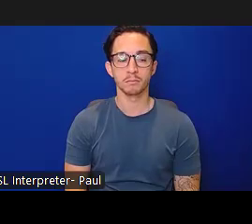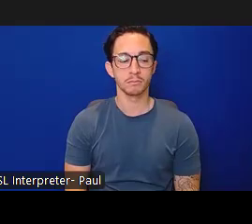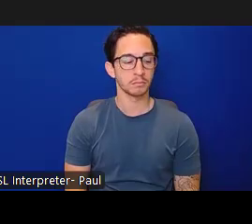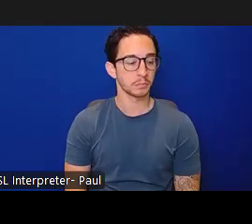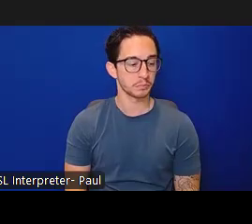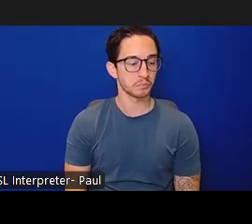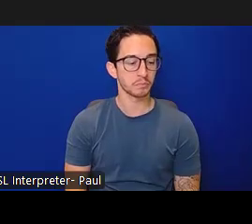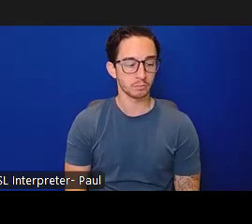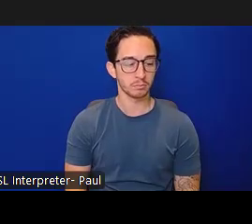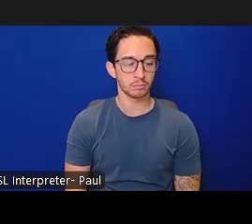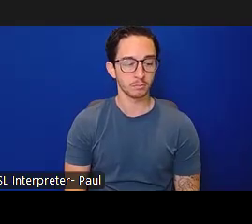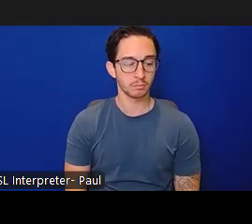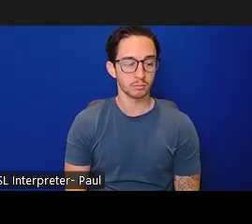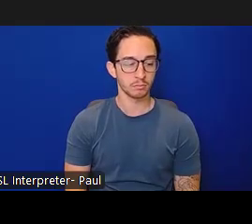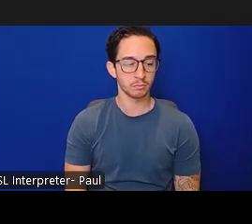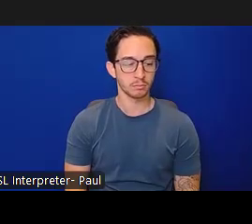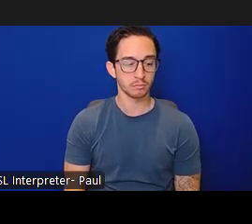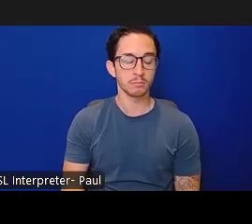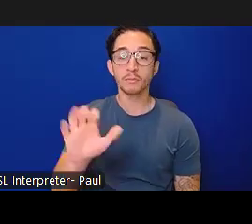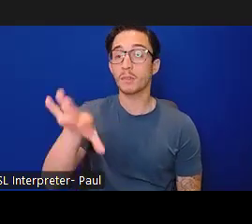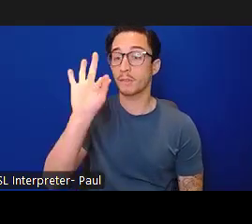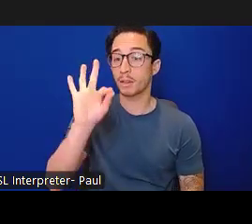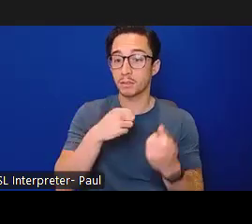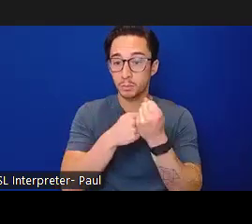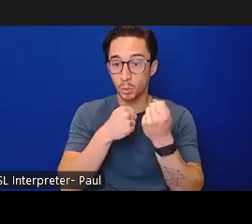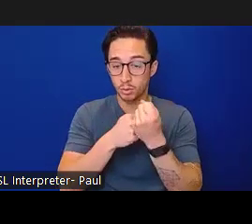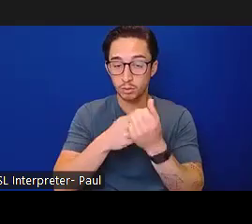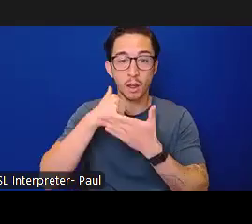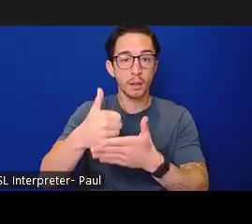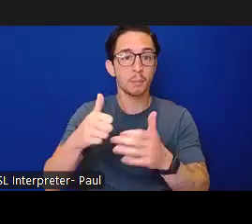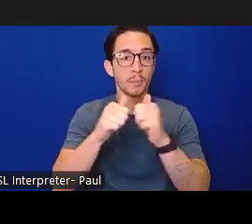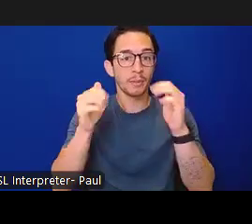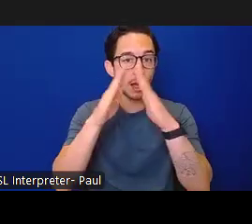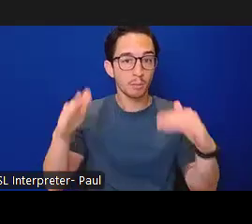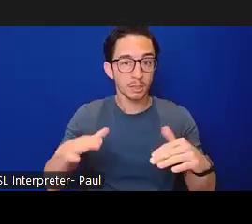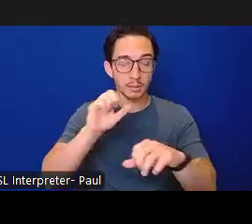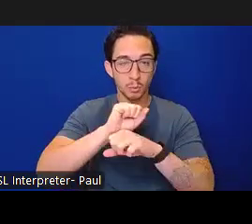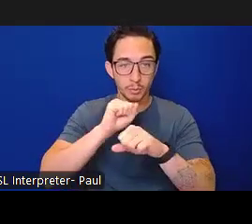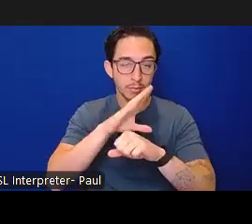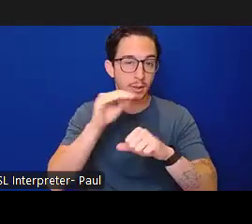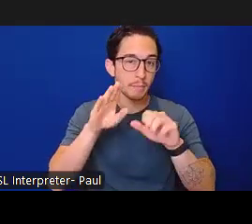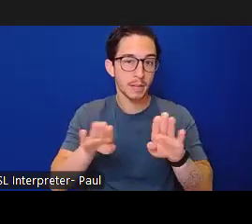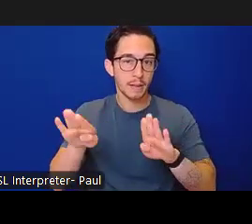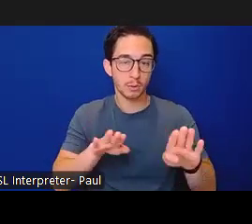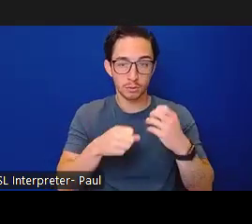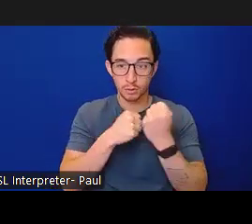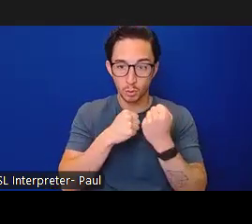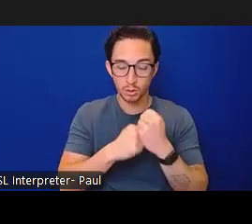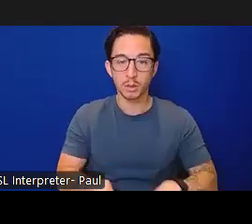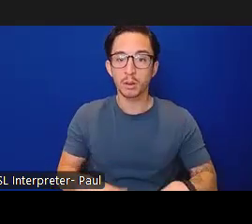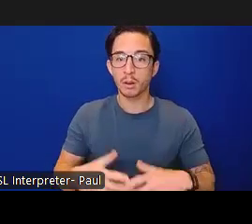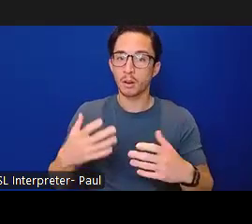Find support to assist her with housing, employment, and behavioral support. Humanize, just because